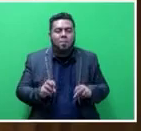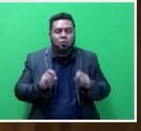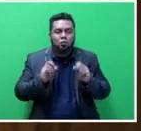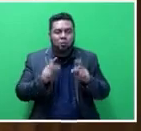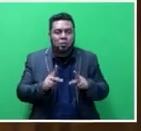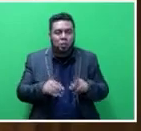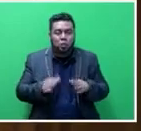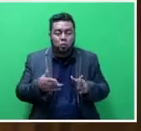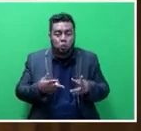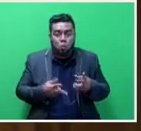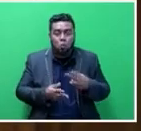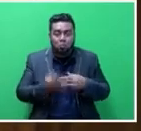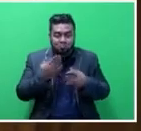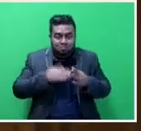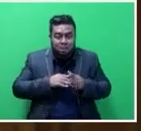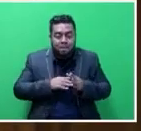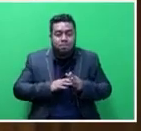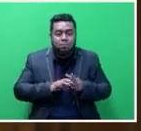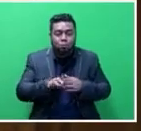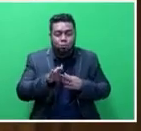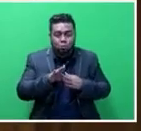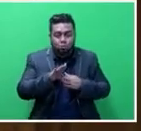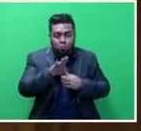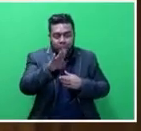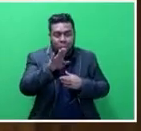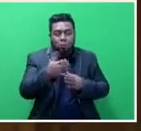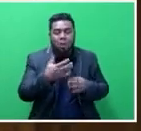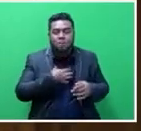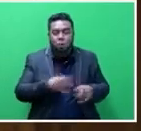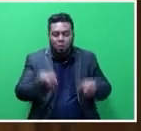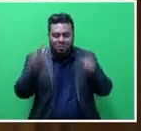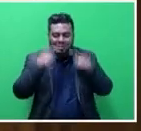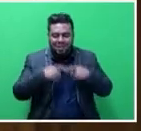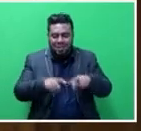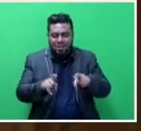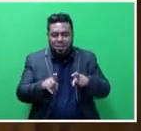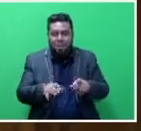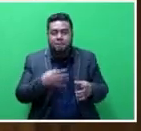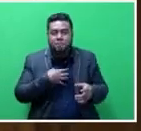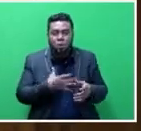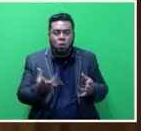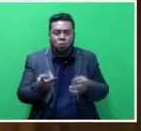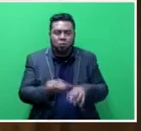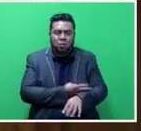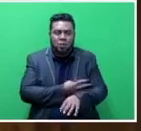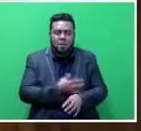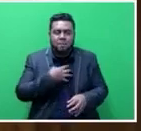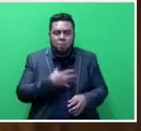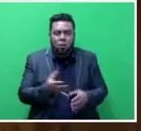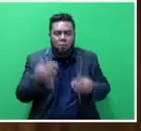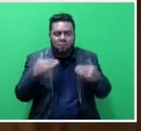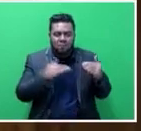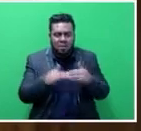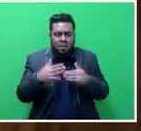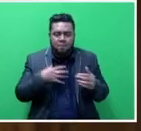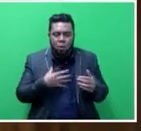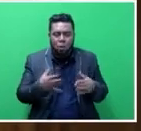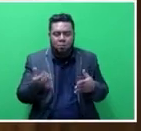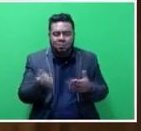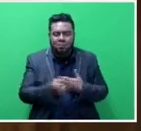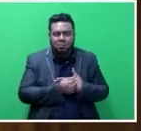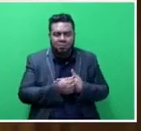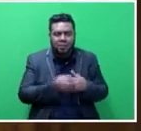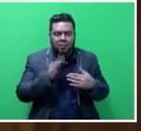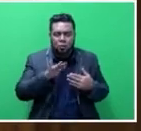launch ourselves on the trajectory to a more sustainable, more green, more fair, and more secure